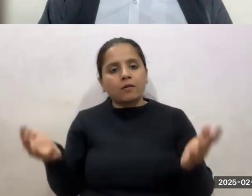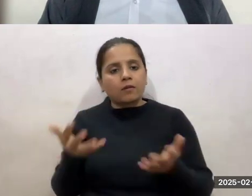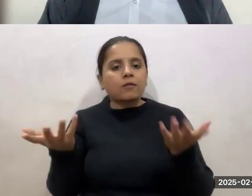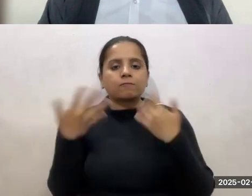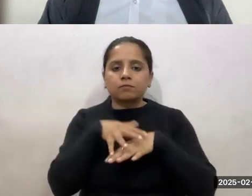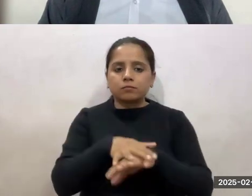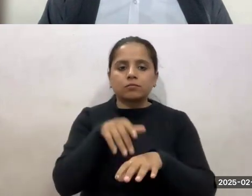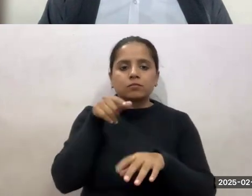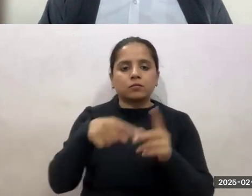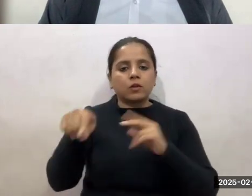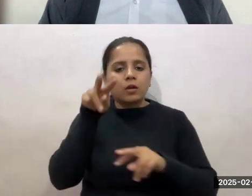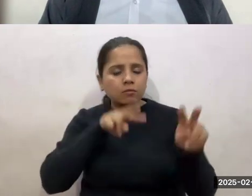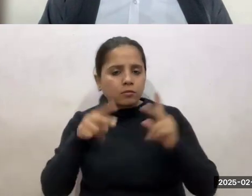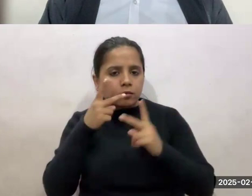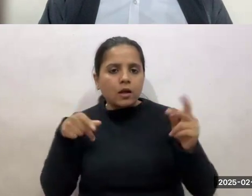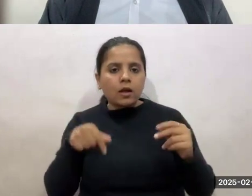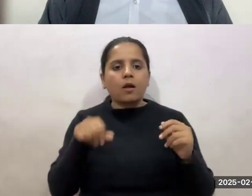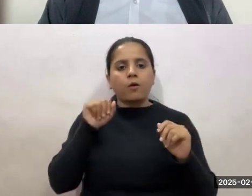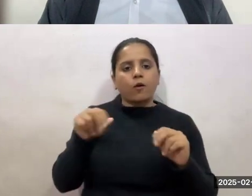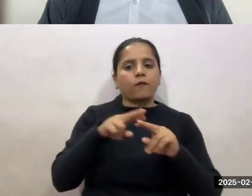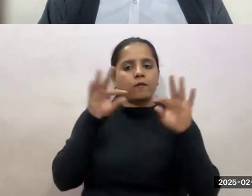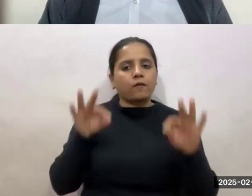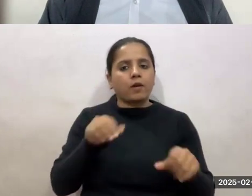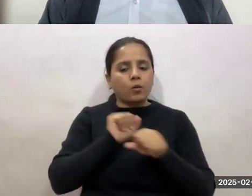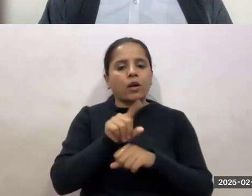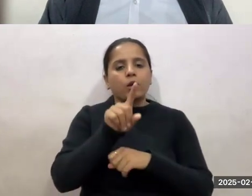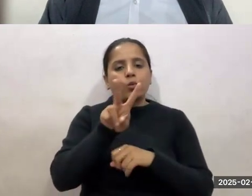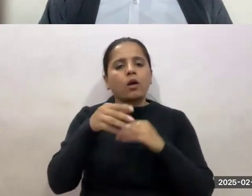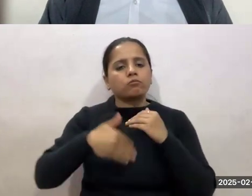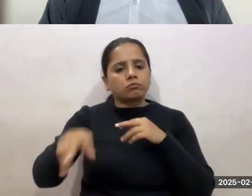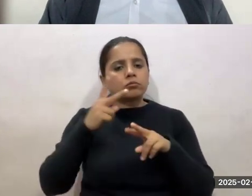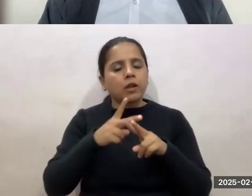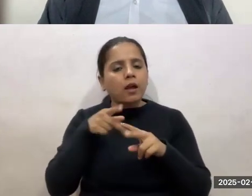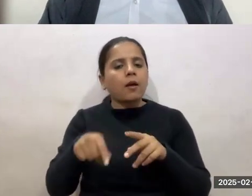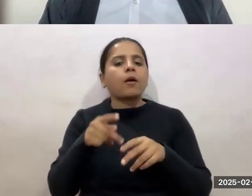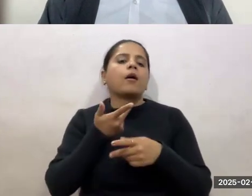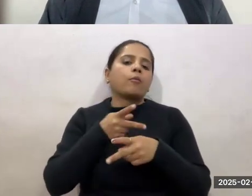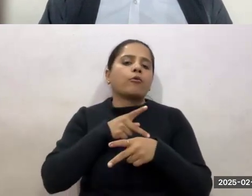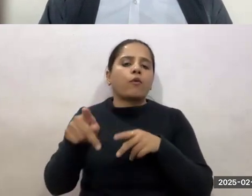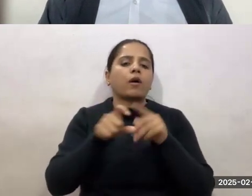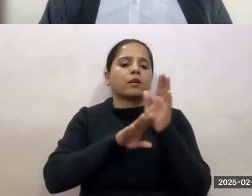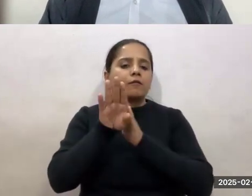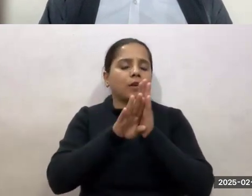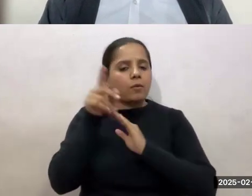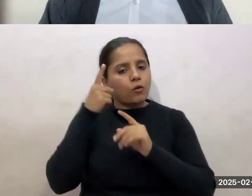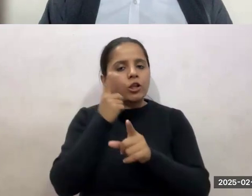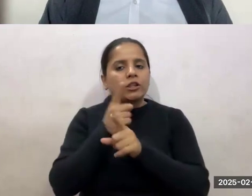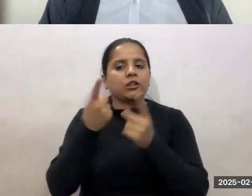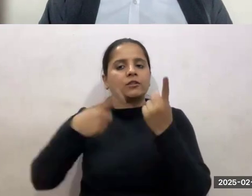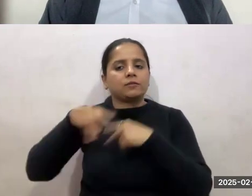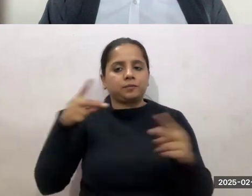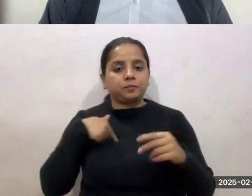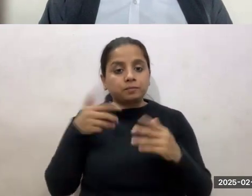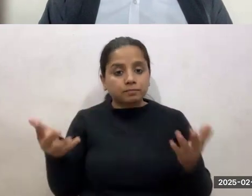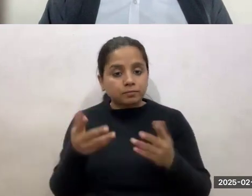integrating these practices into our framework of 12 continuous professional development practices for teachers. By